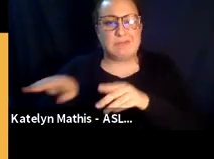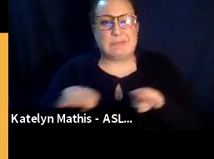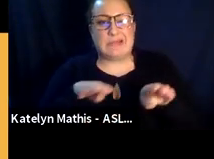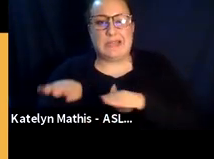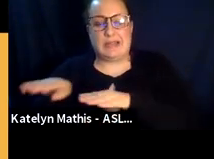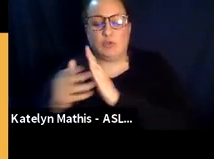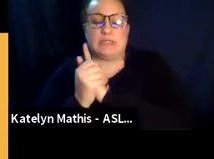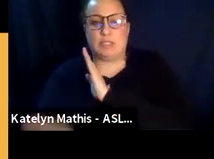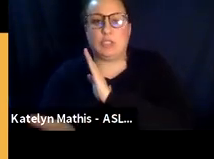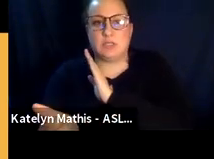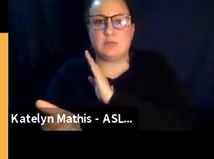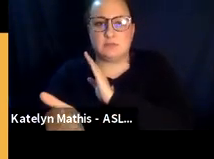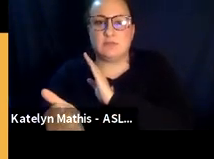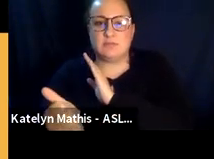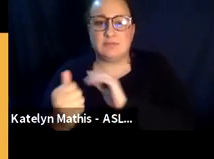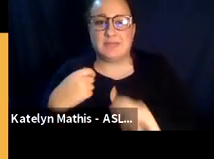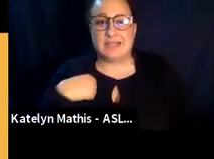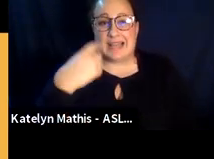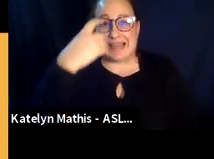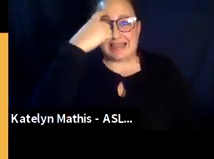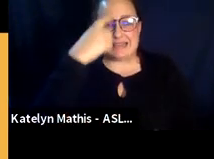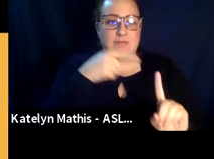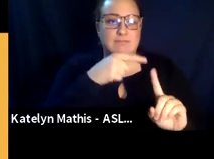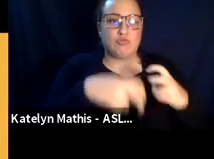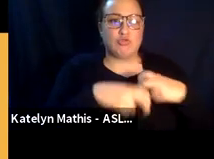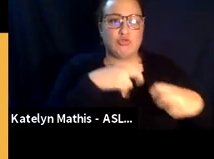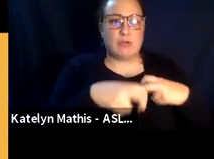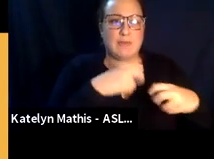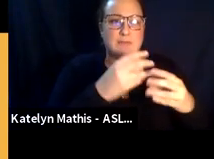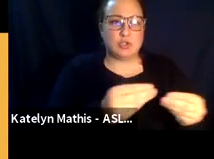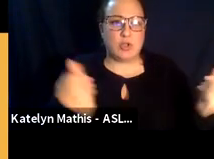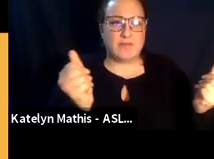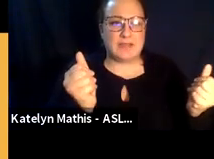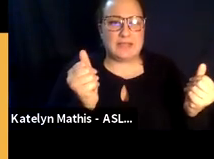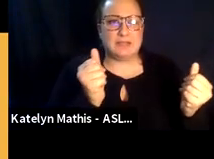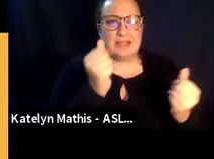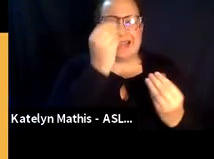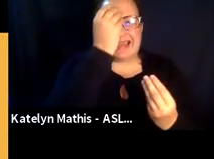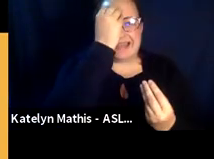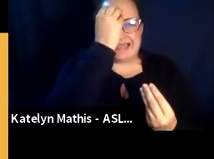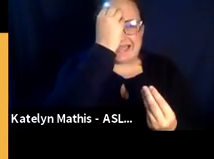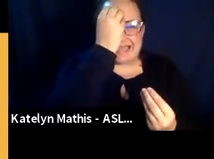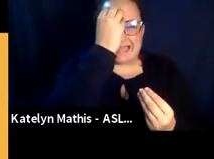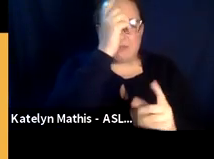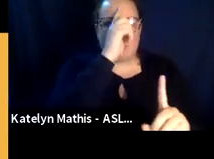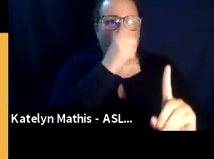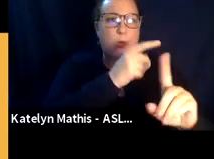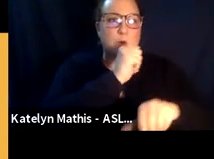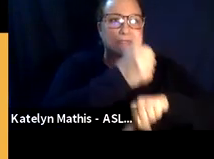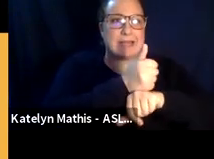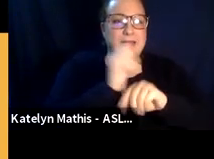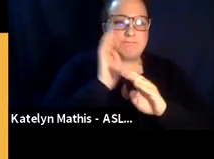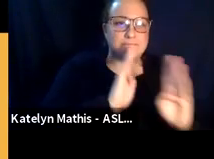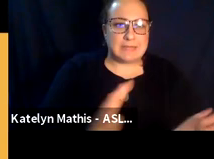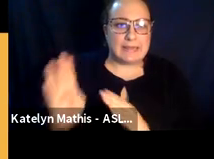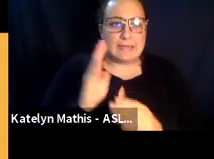skills. I think of the problem-solving skills are more of the thinking, goal setting, the planning